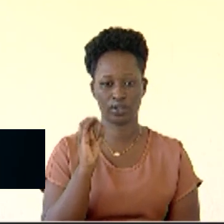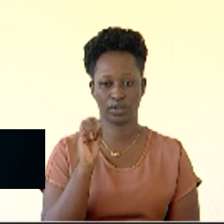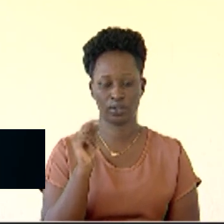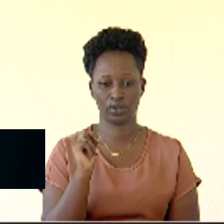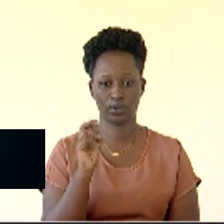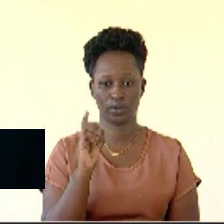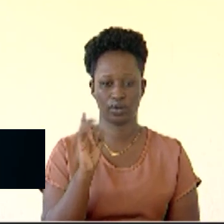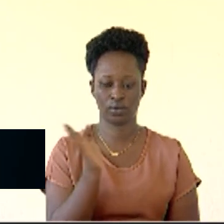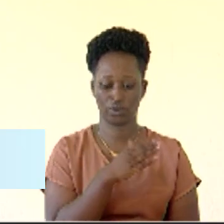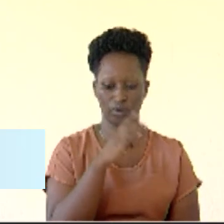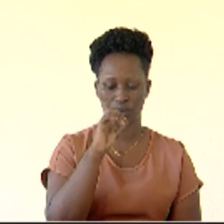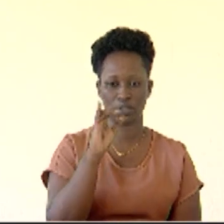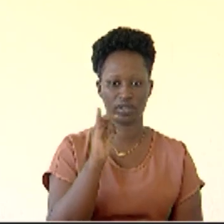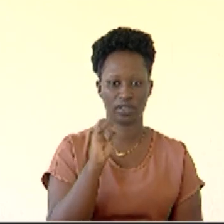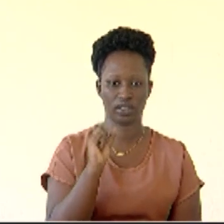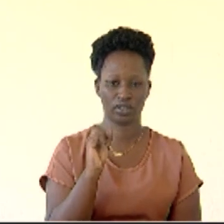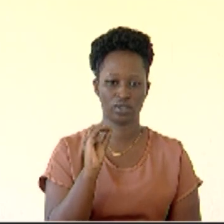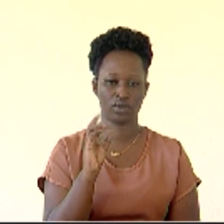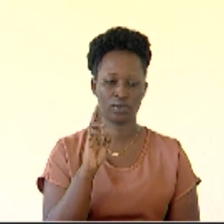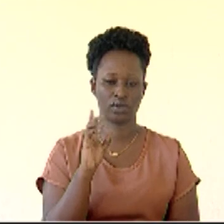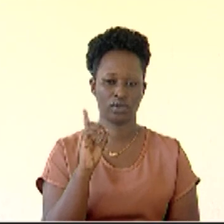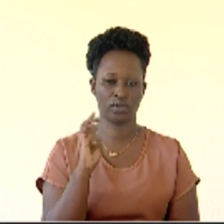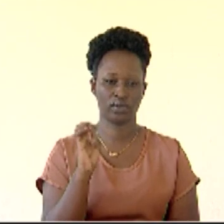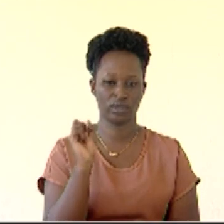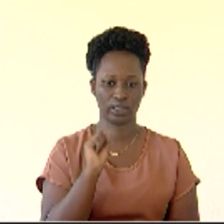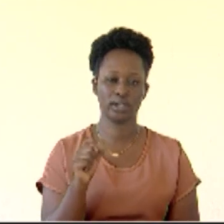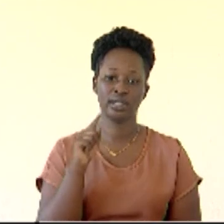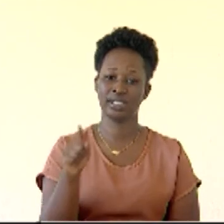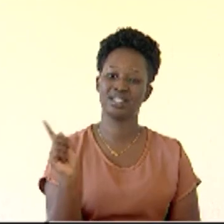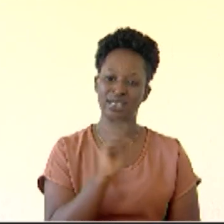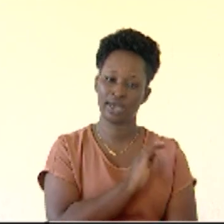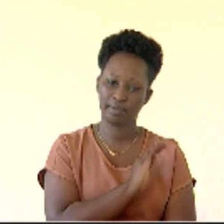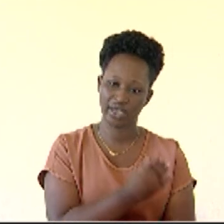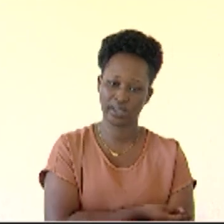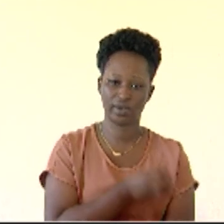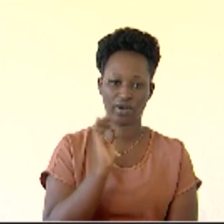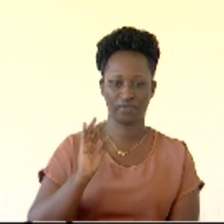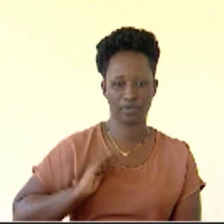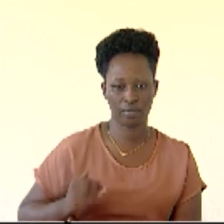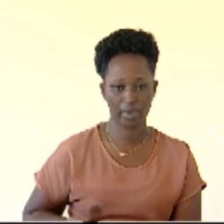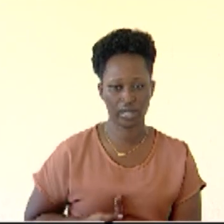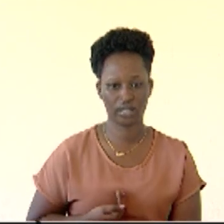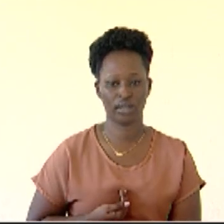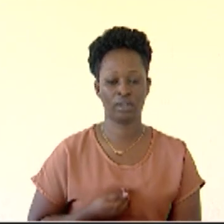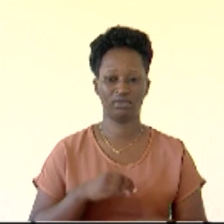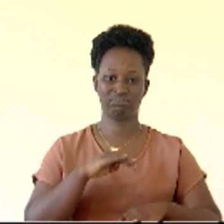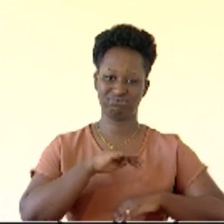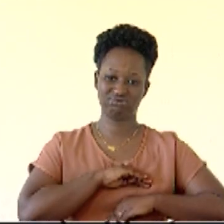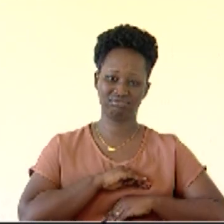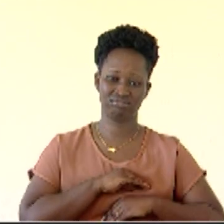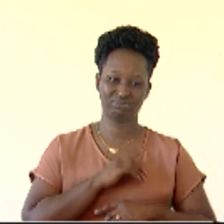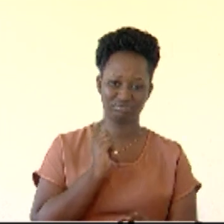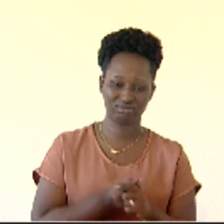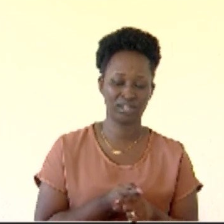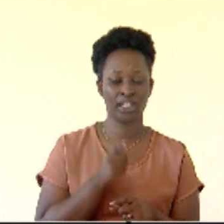woman to experience sexual pleasure and even satisfaction. And this results from